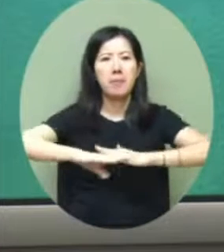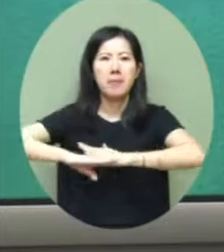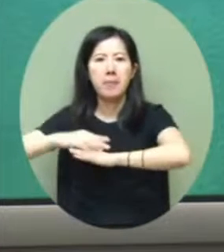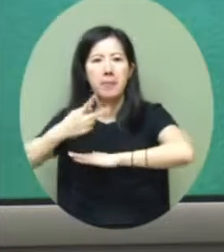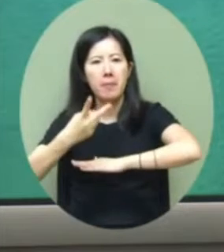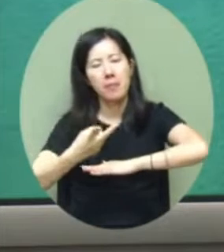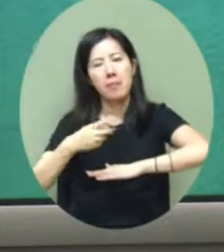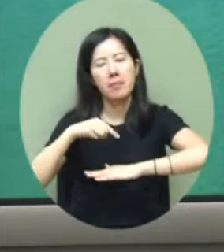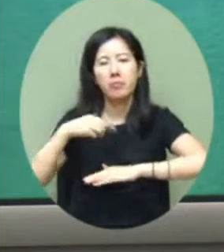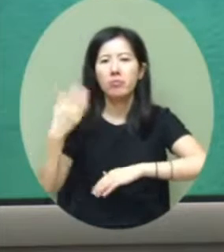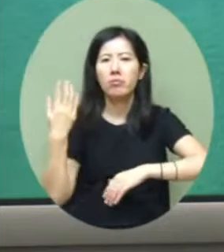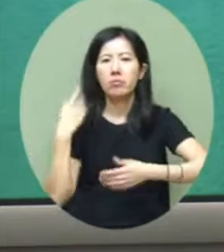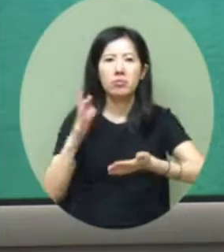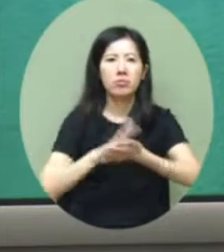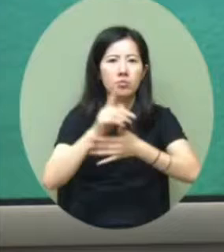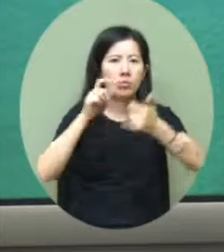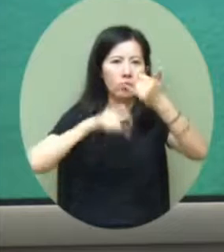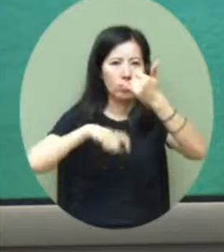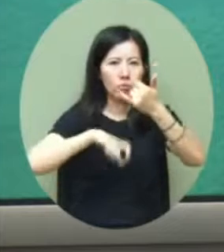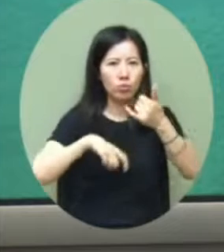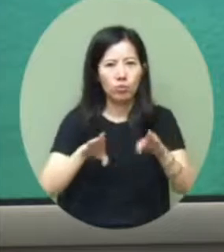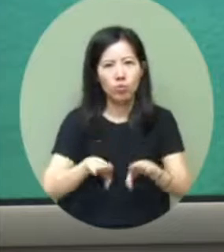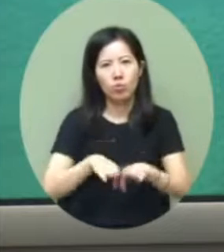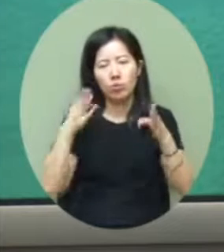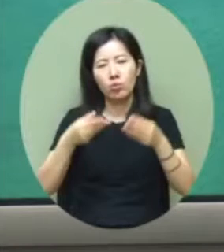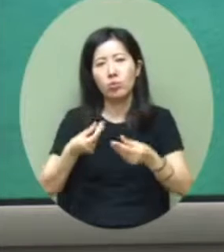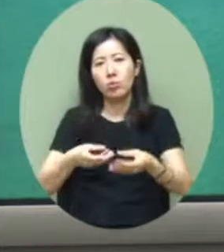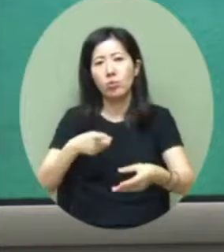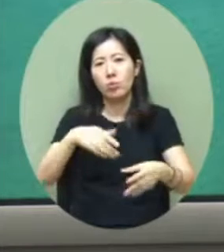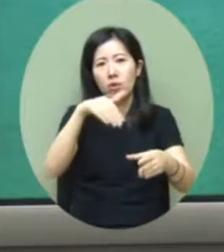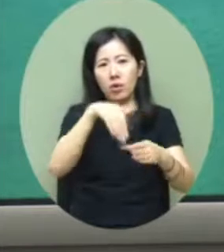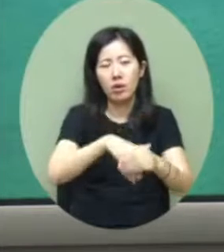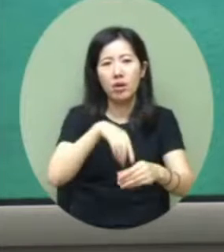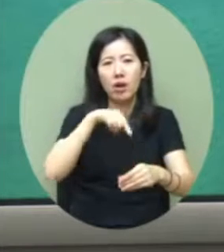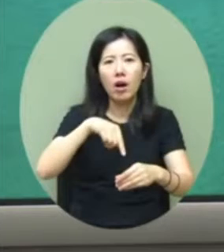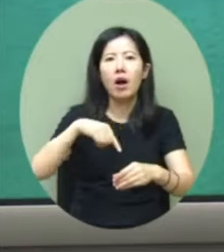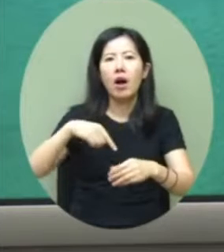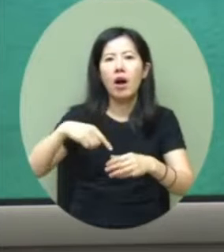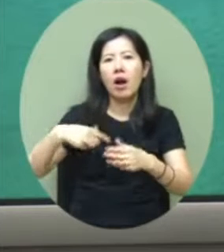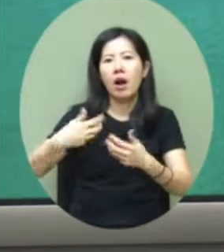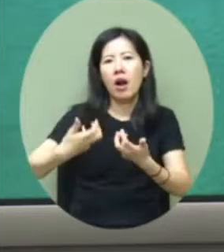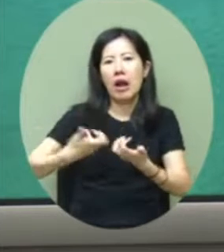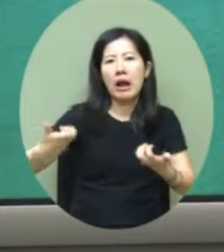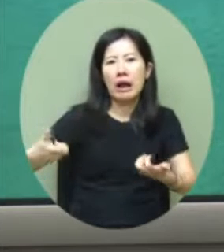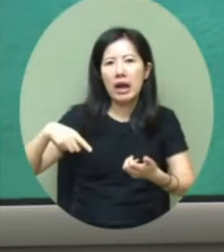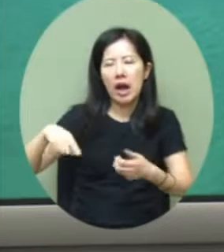dual currency transaction counter scheme started in June last year.